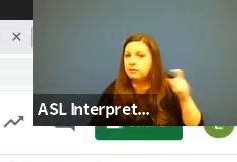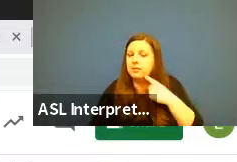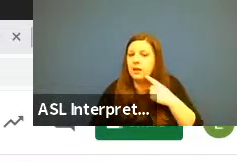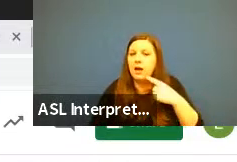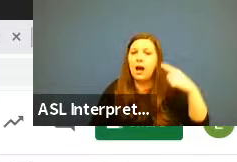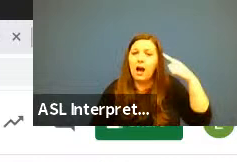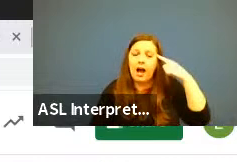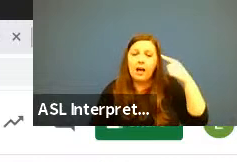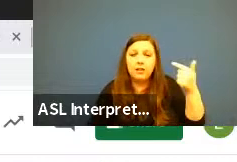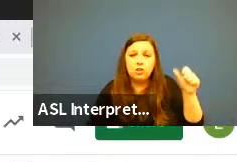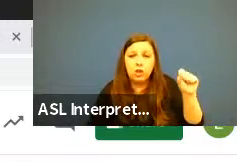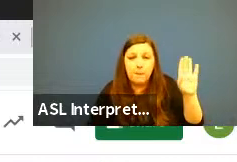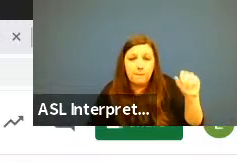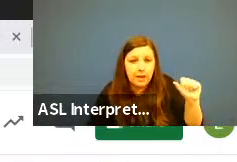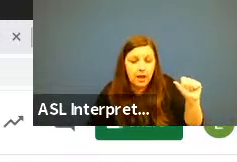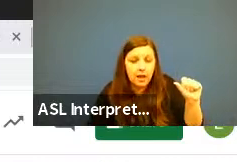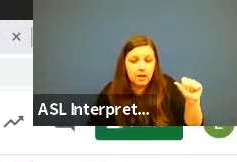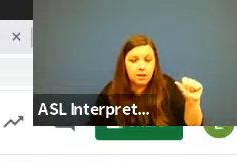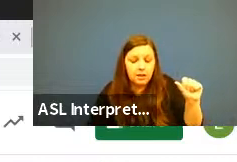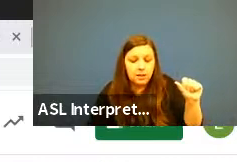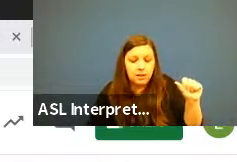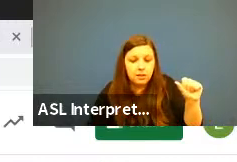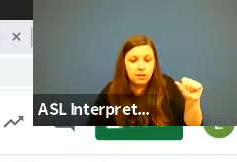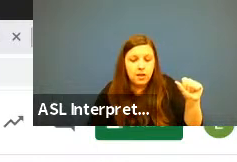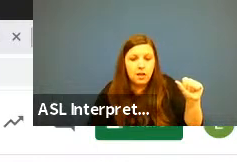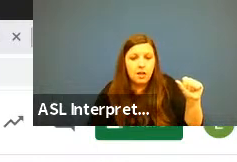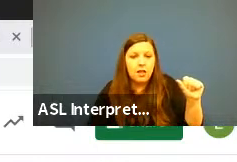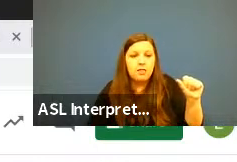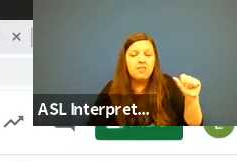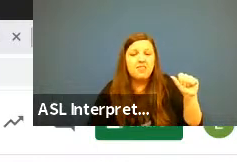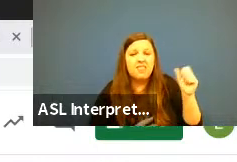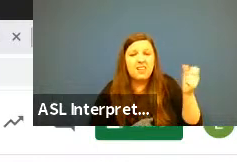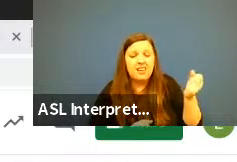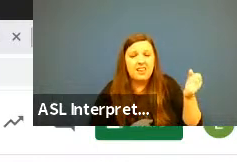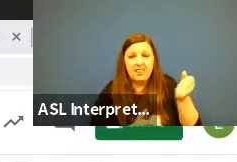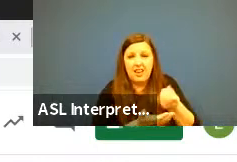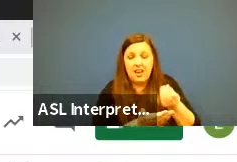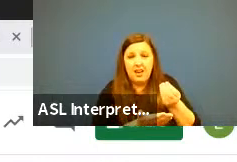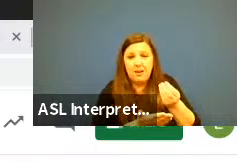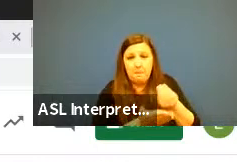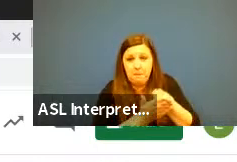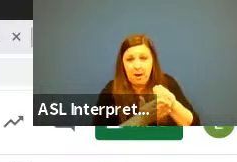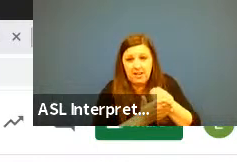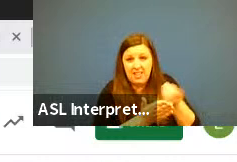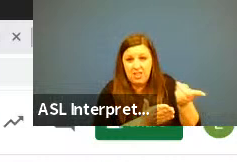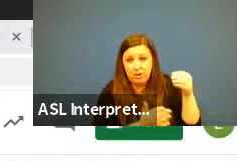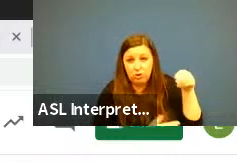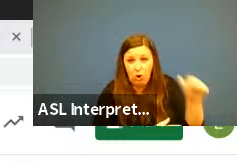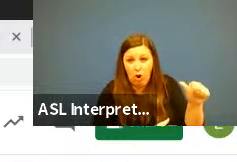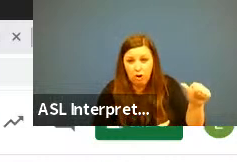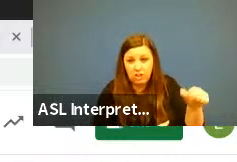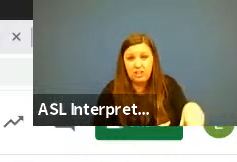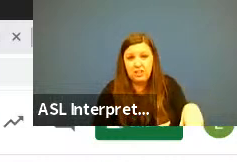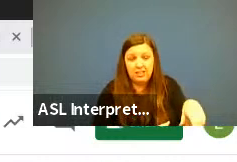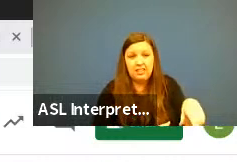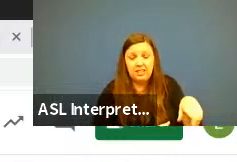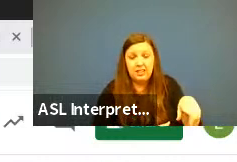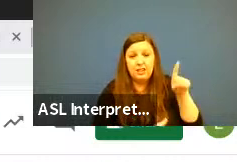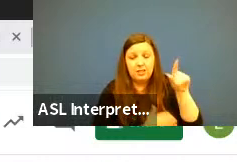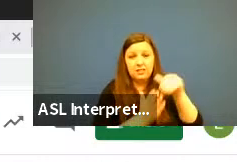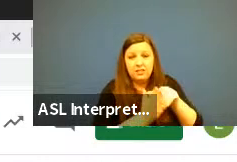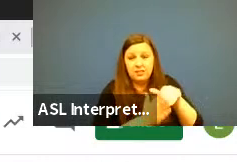GSBA, if the amount of money that they're charging, $1,500, and they work with other school